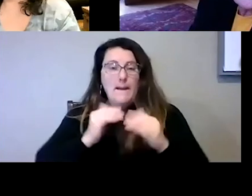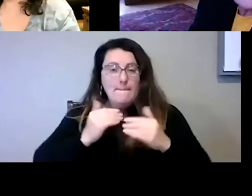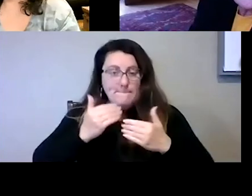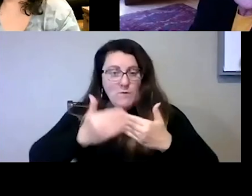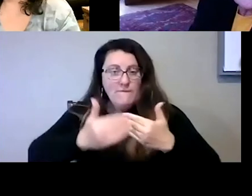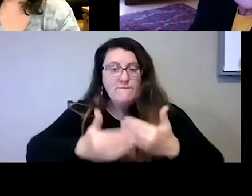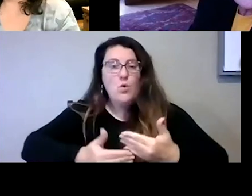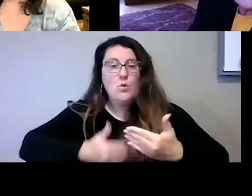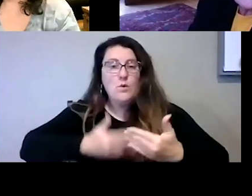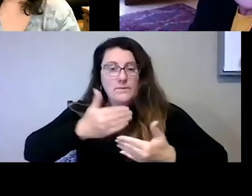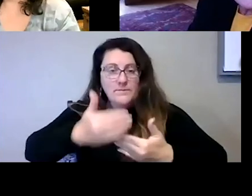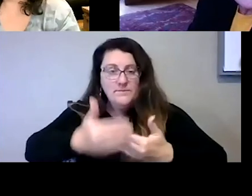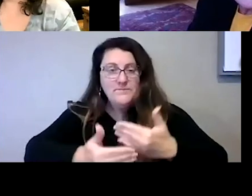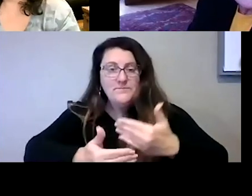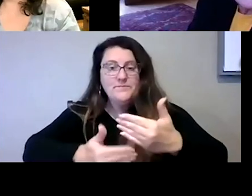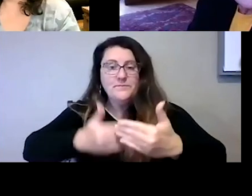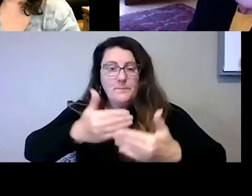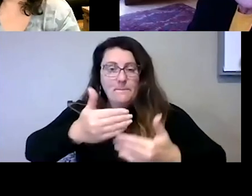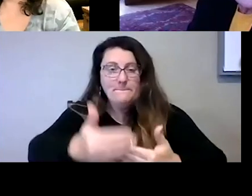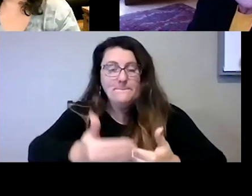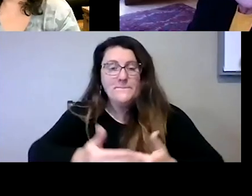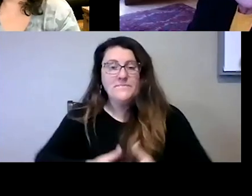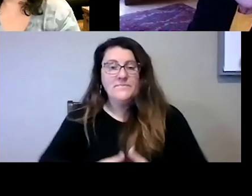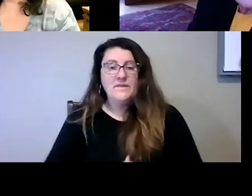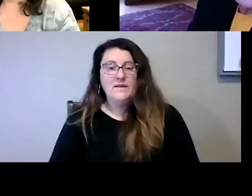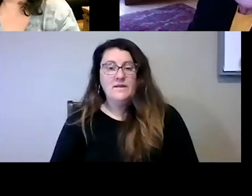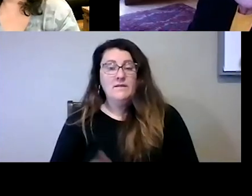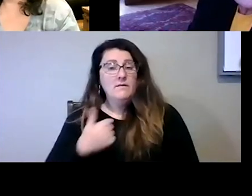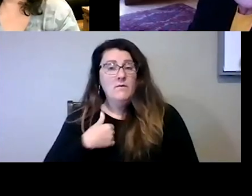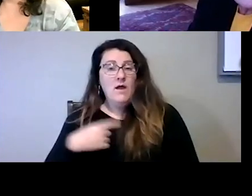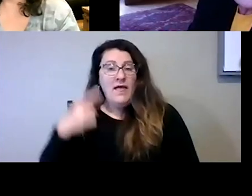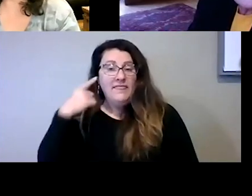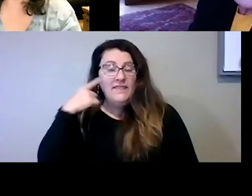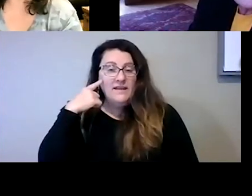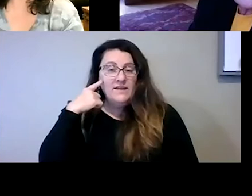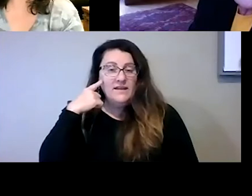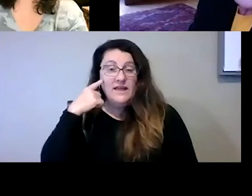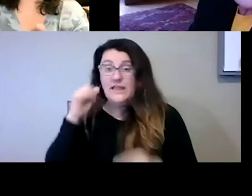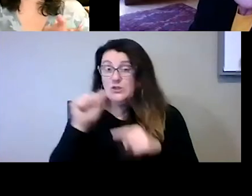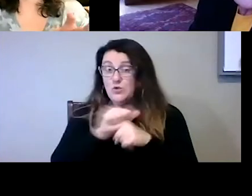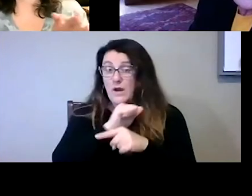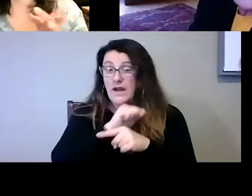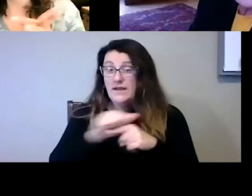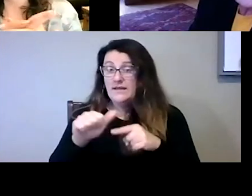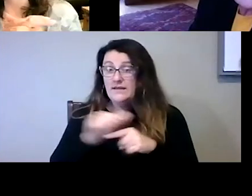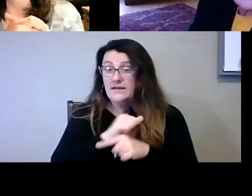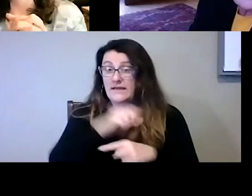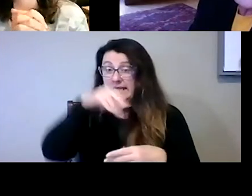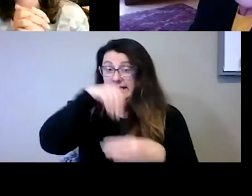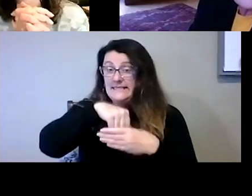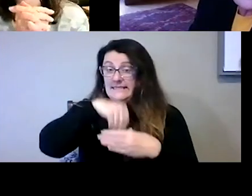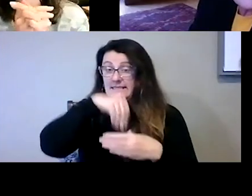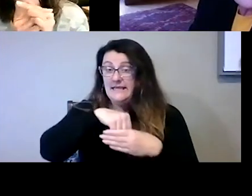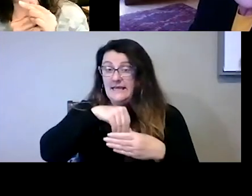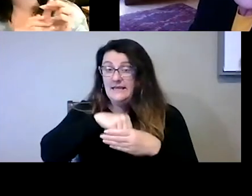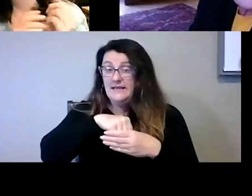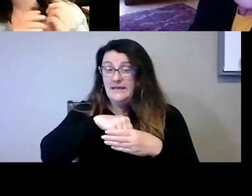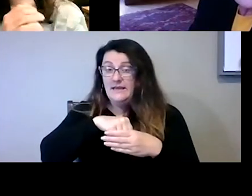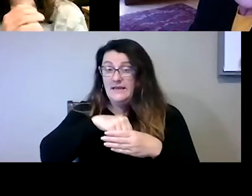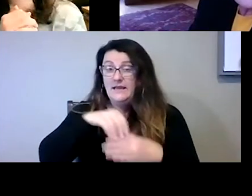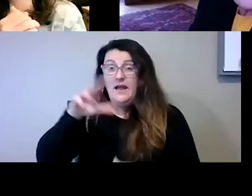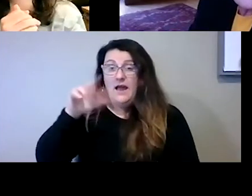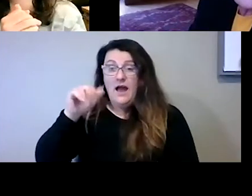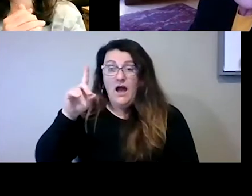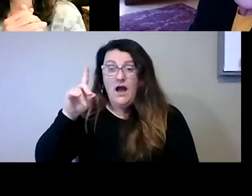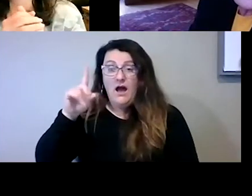forward. And so I do think it is the training internally that Ada was speaking to, of